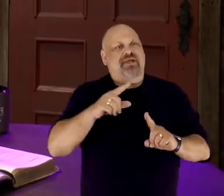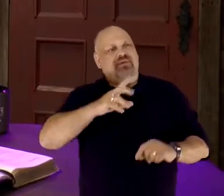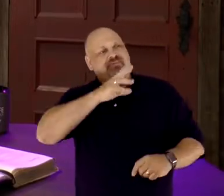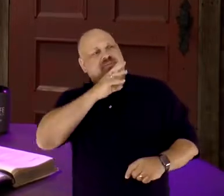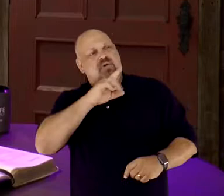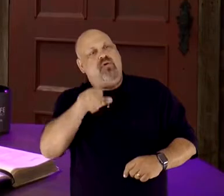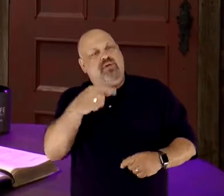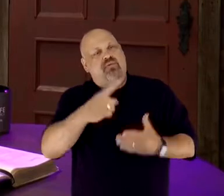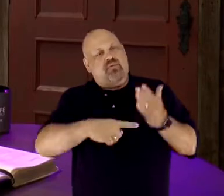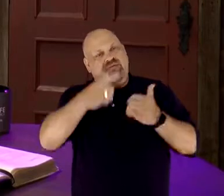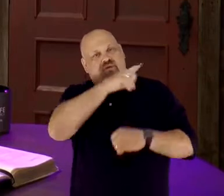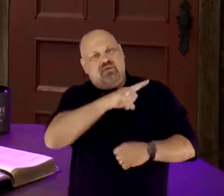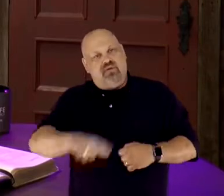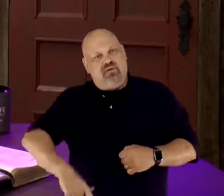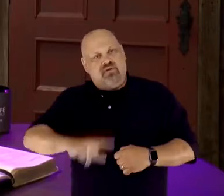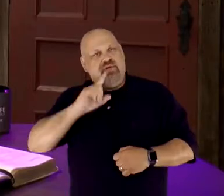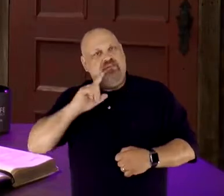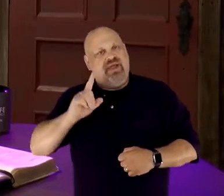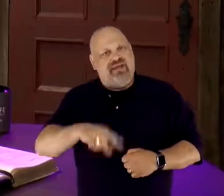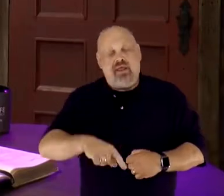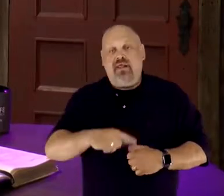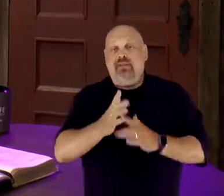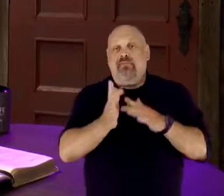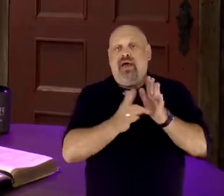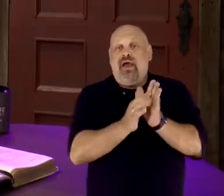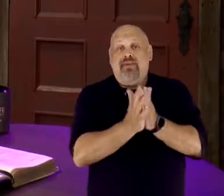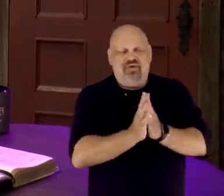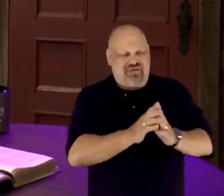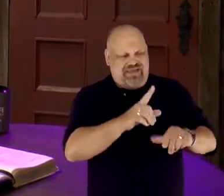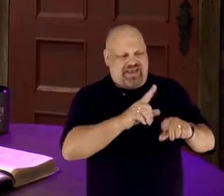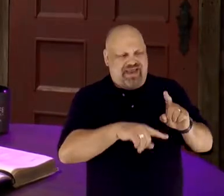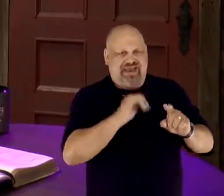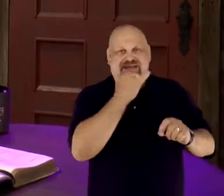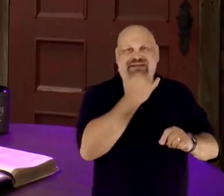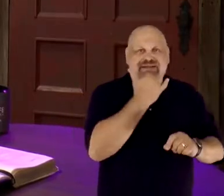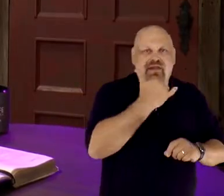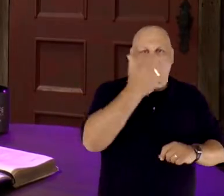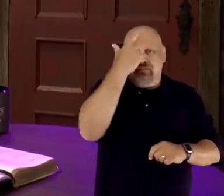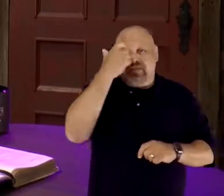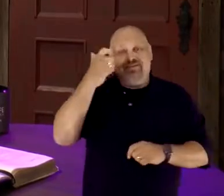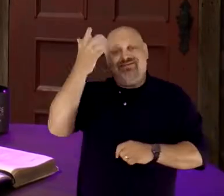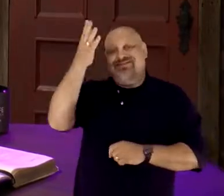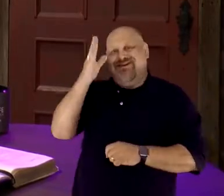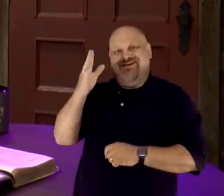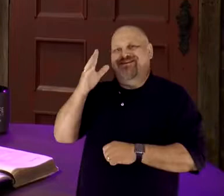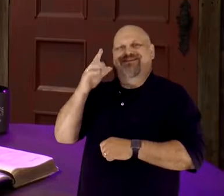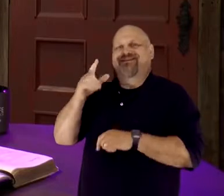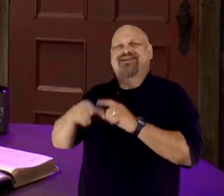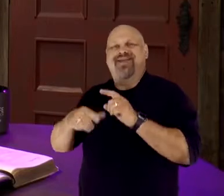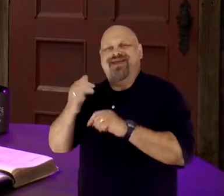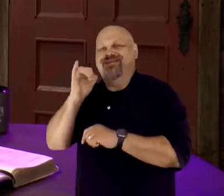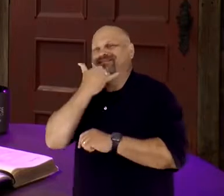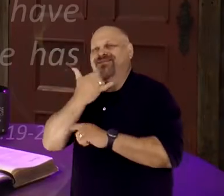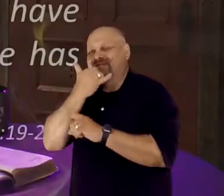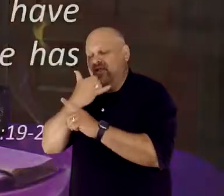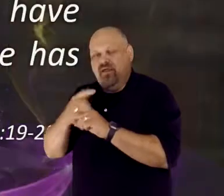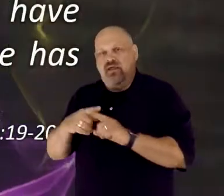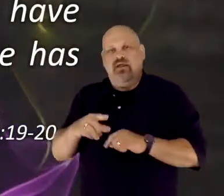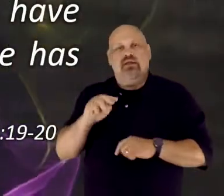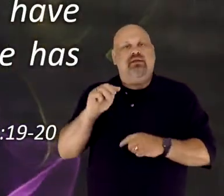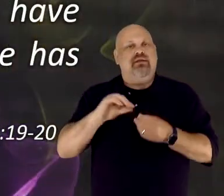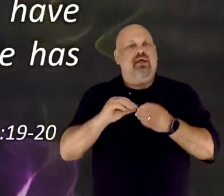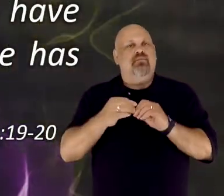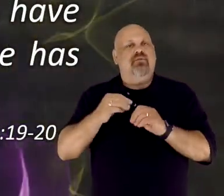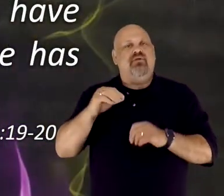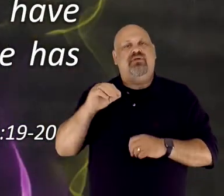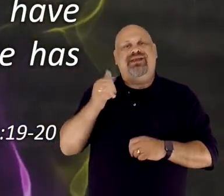commanded. The Bible is infallible because God is infallible. In Numbers 23, 19 and 20, we read,